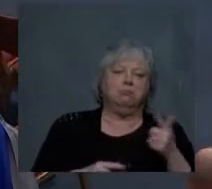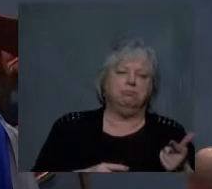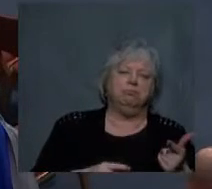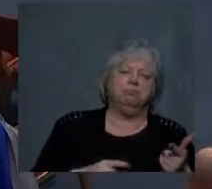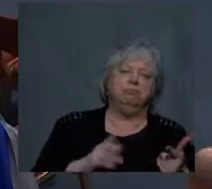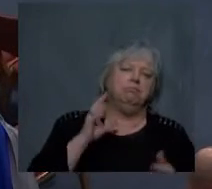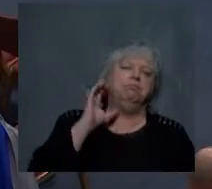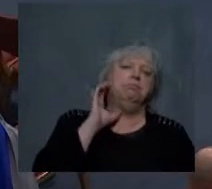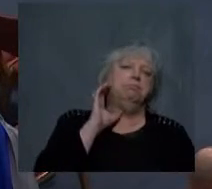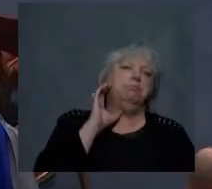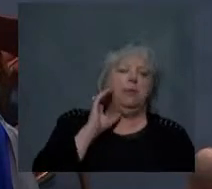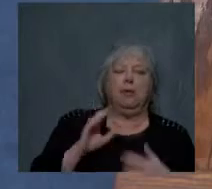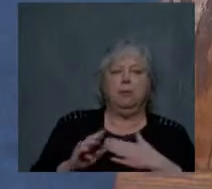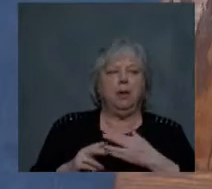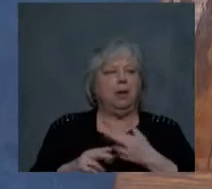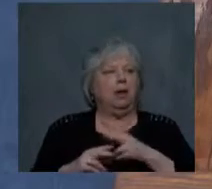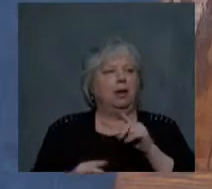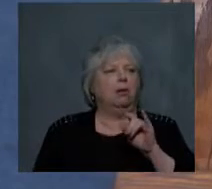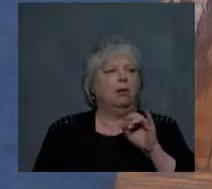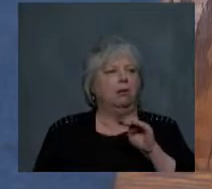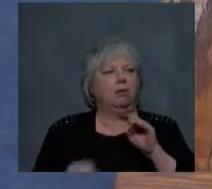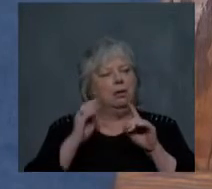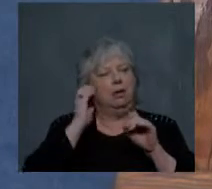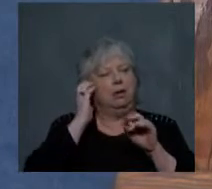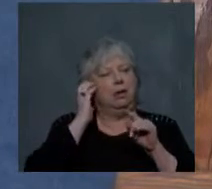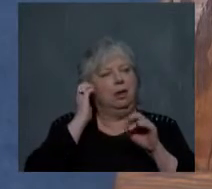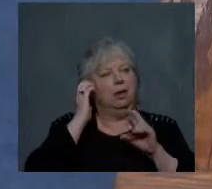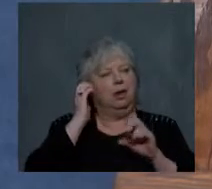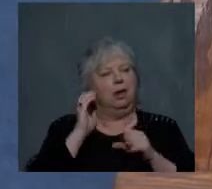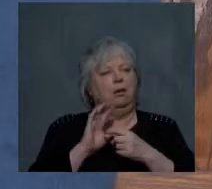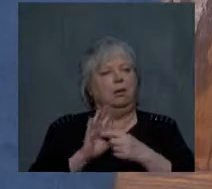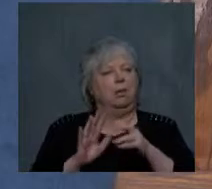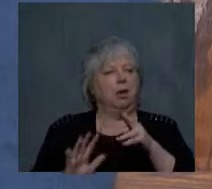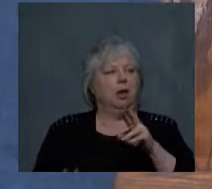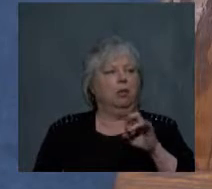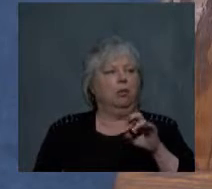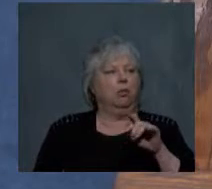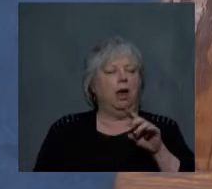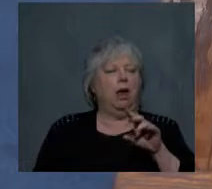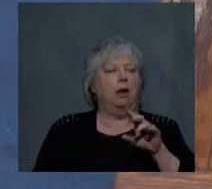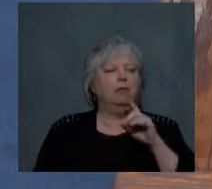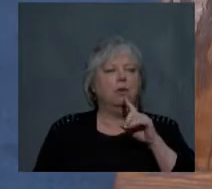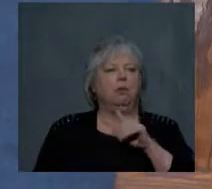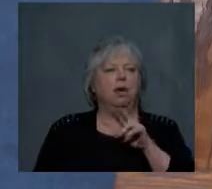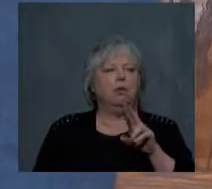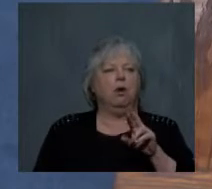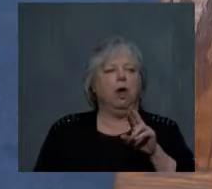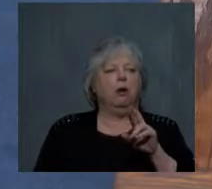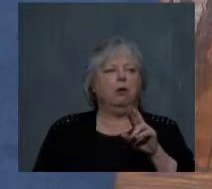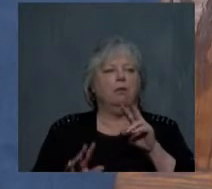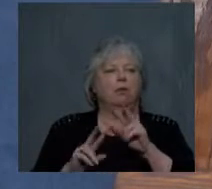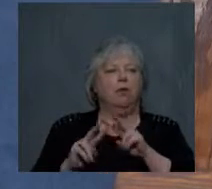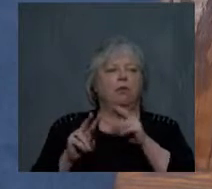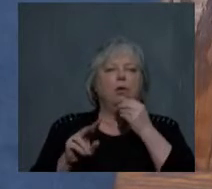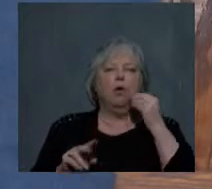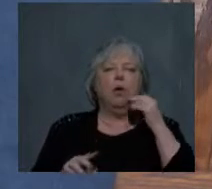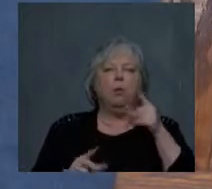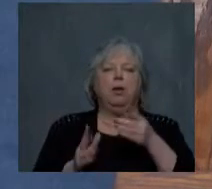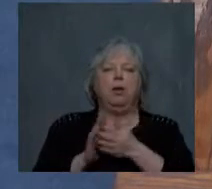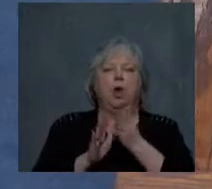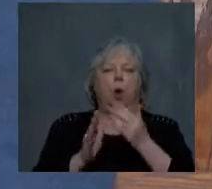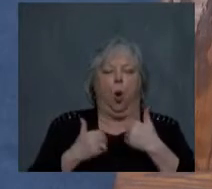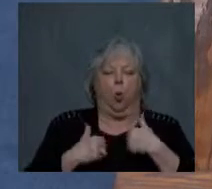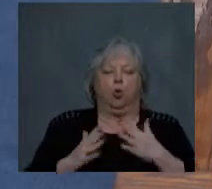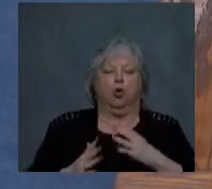to any comments. All right. Again, my name is Tim Daters, representing Brad Leggett with Little Rock Funeral Home. Brad is the owner and operator there. This is a